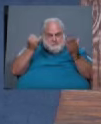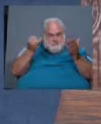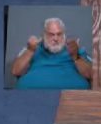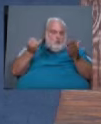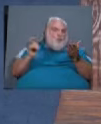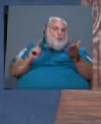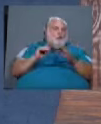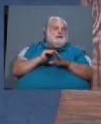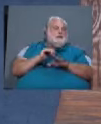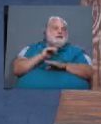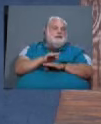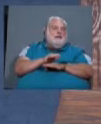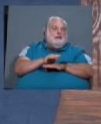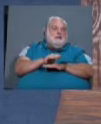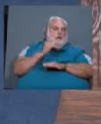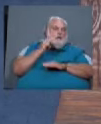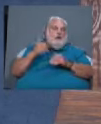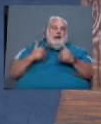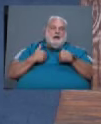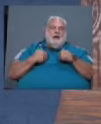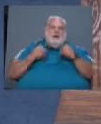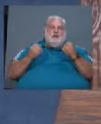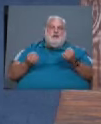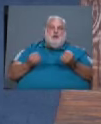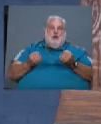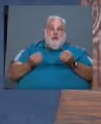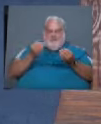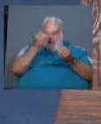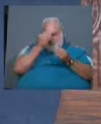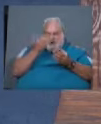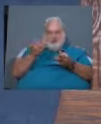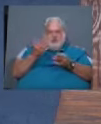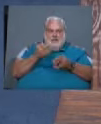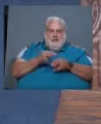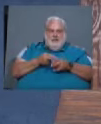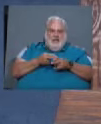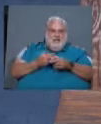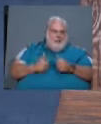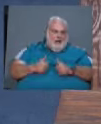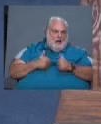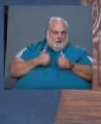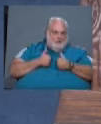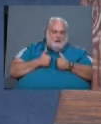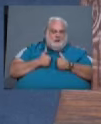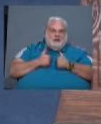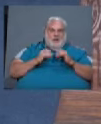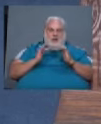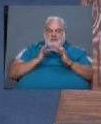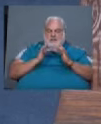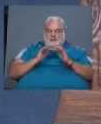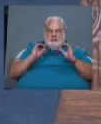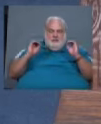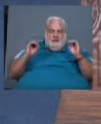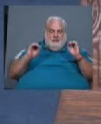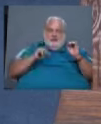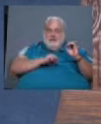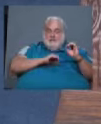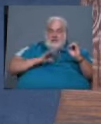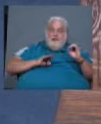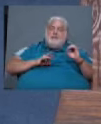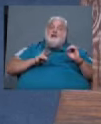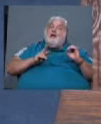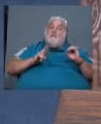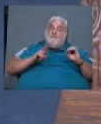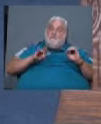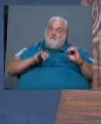anything out because we didn't have a name. Address, because staff is very good about